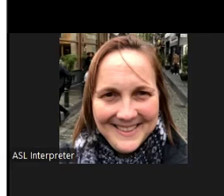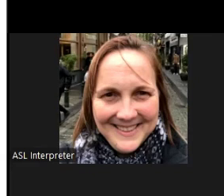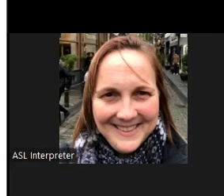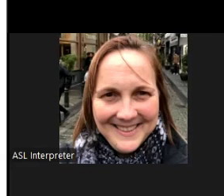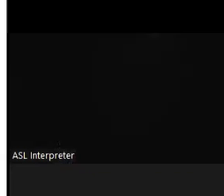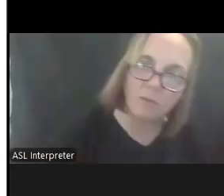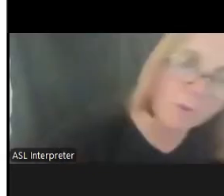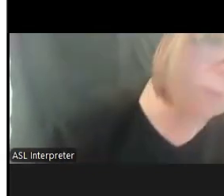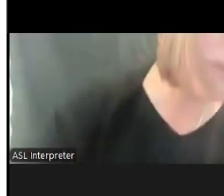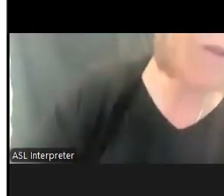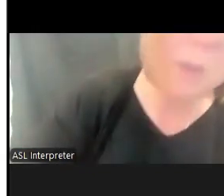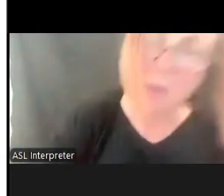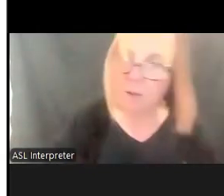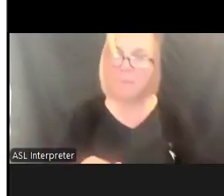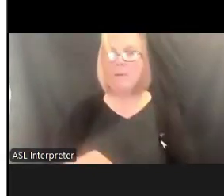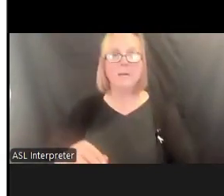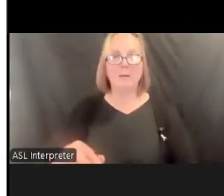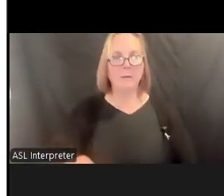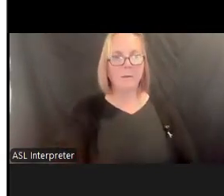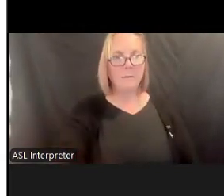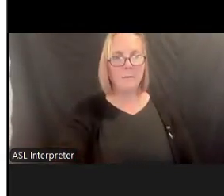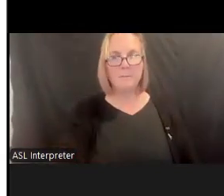minutes?